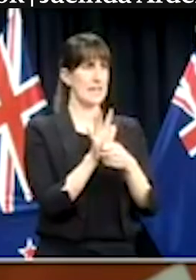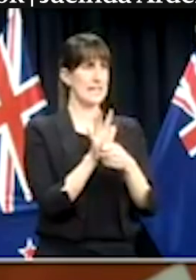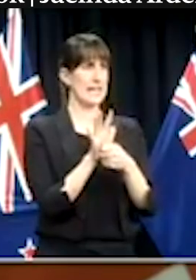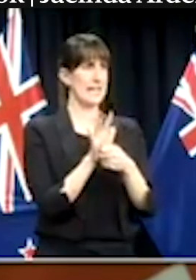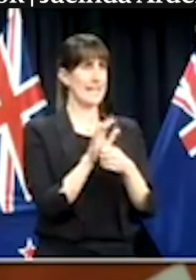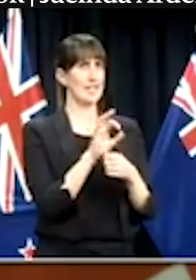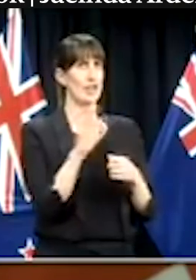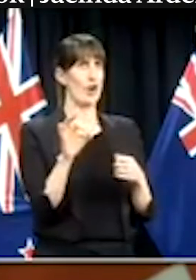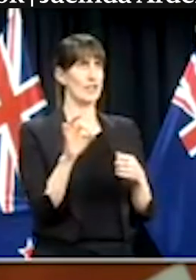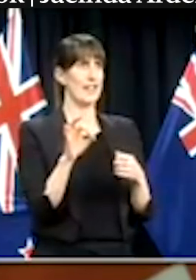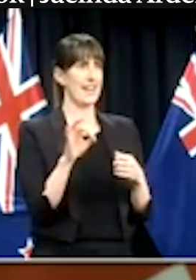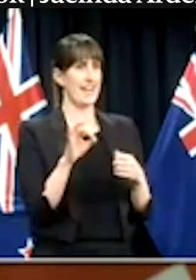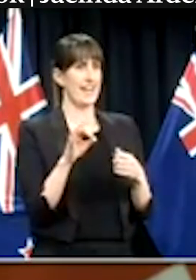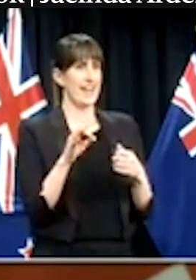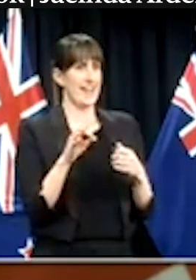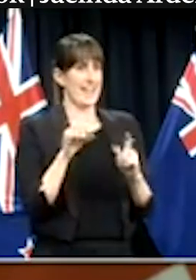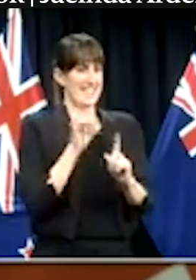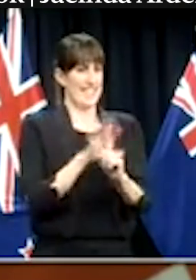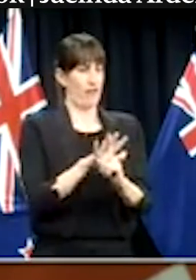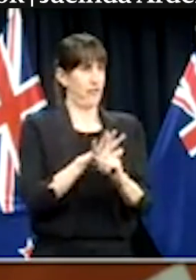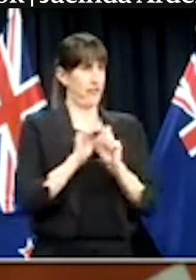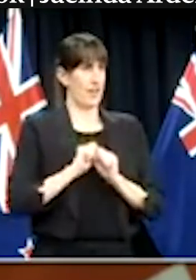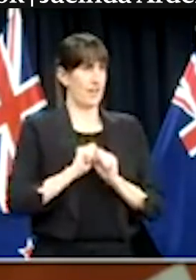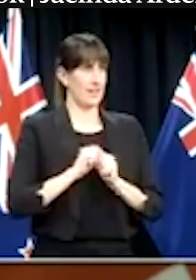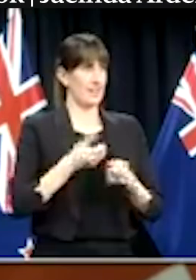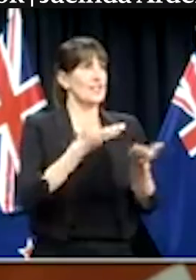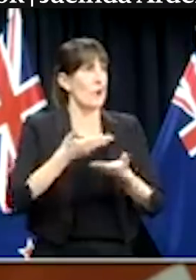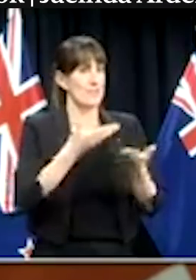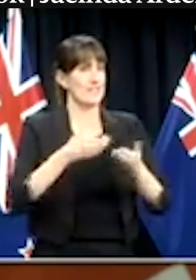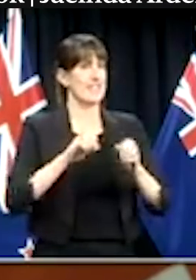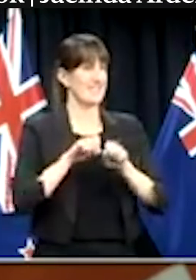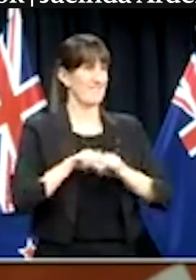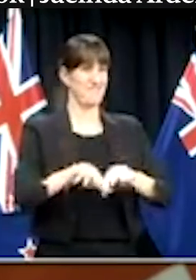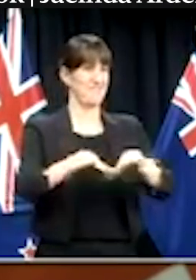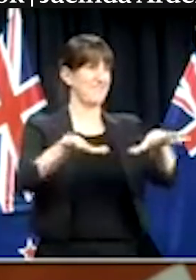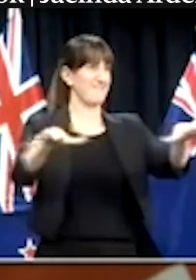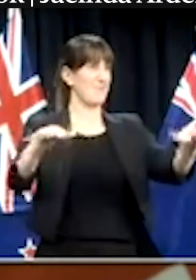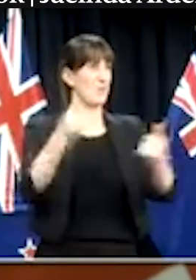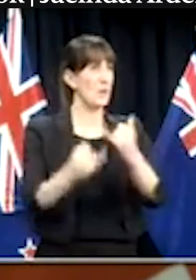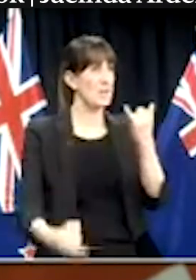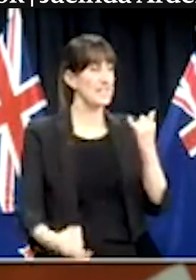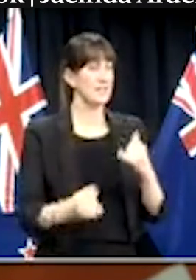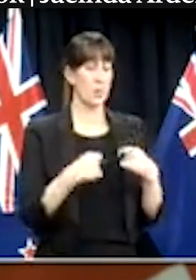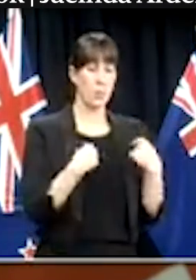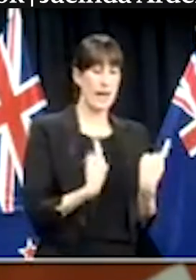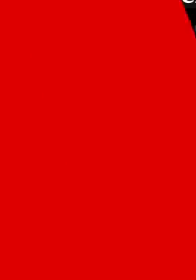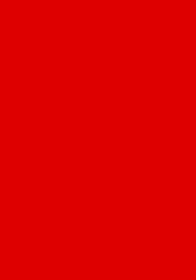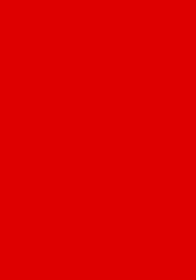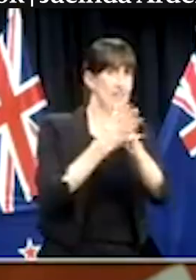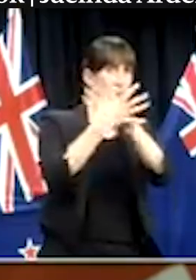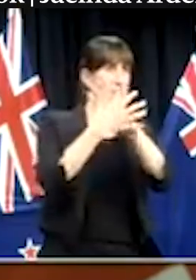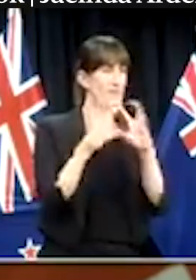We are having to work with a virus that globally is growing and make decisions based on what we are seeing around